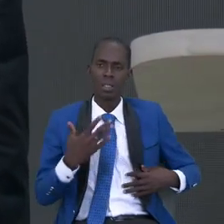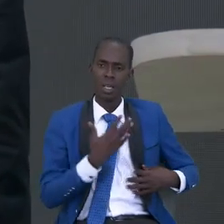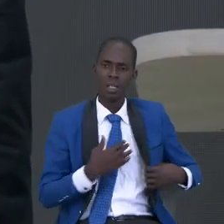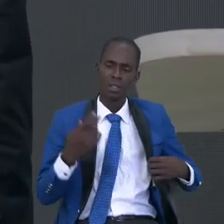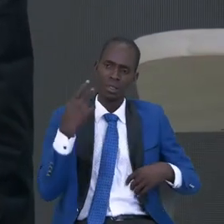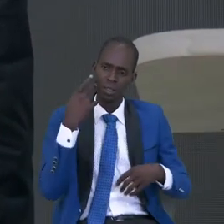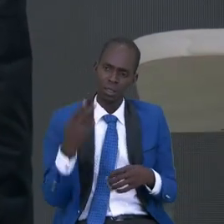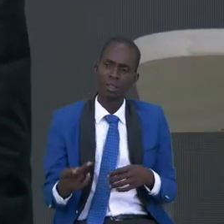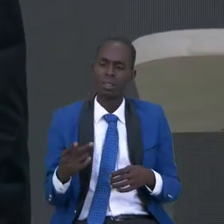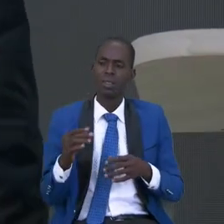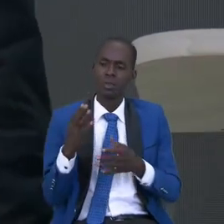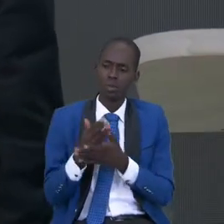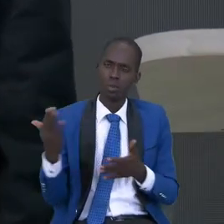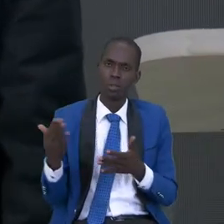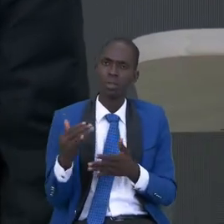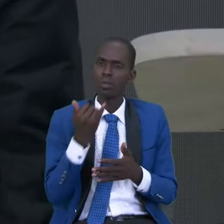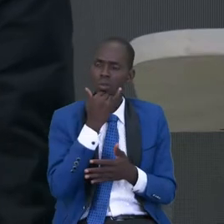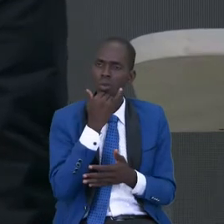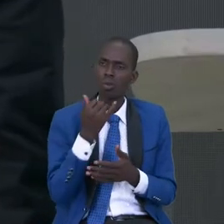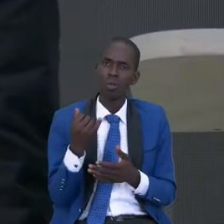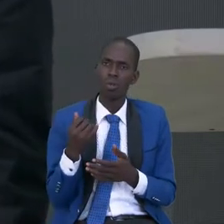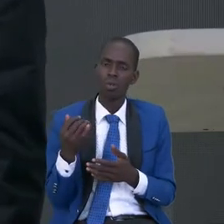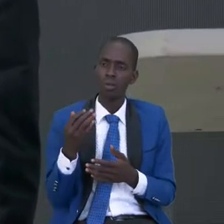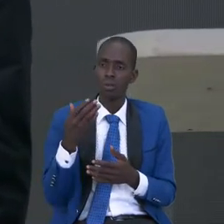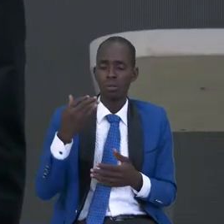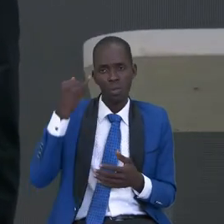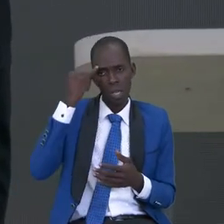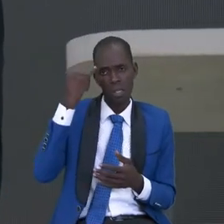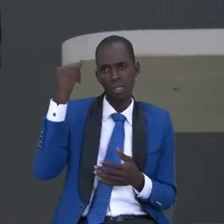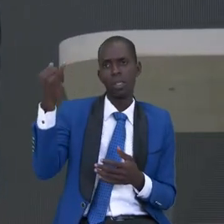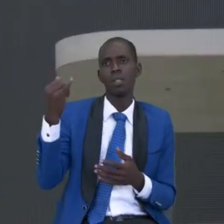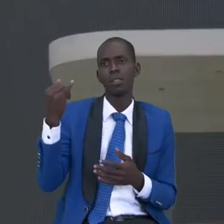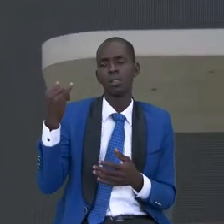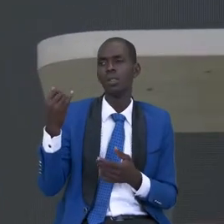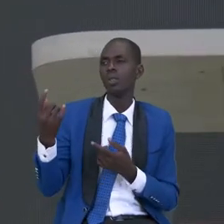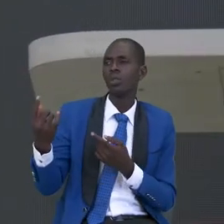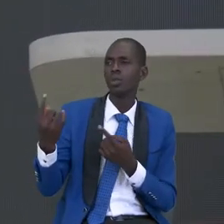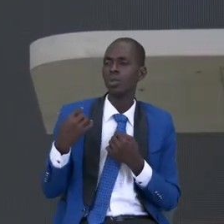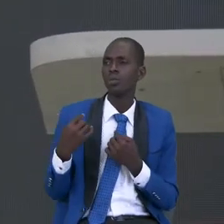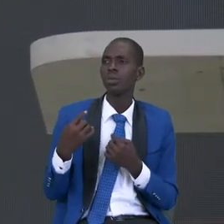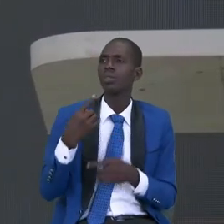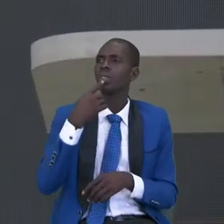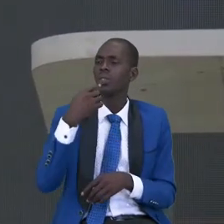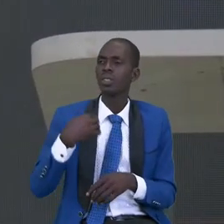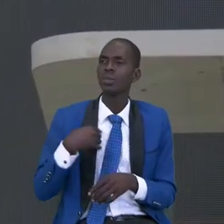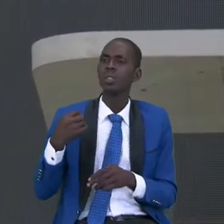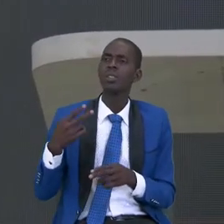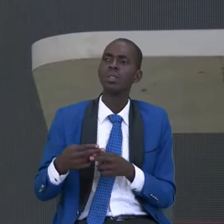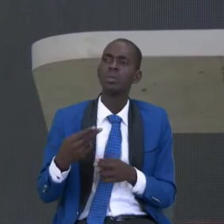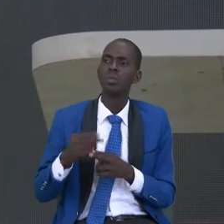guard at the door. Now, idea, tell me the name of your parents. Idea